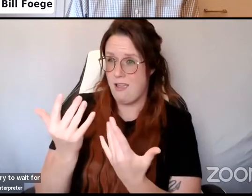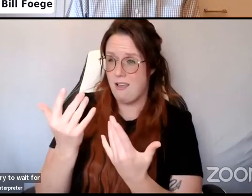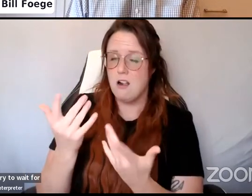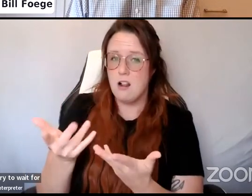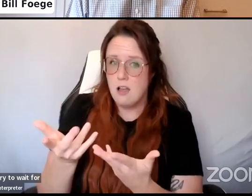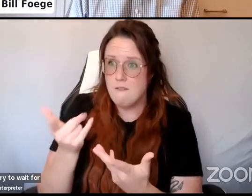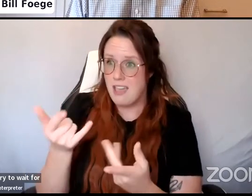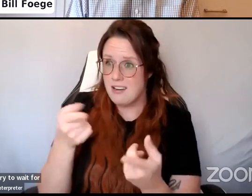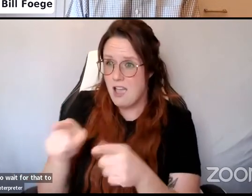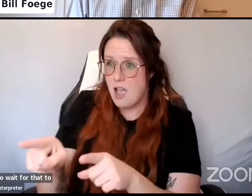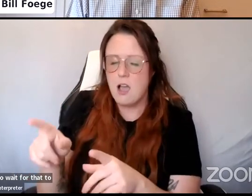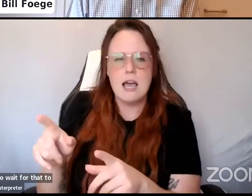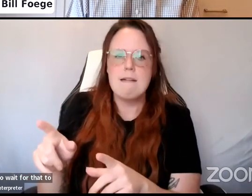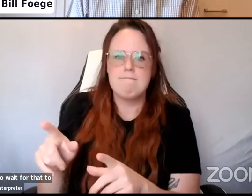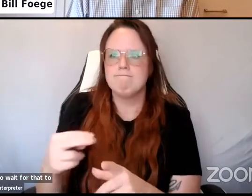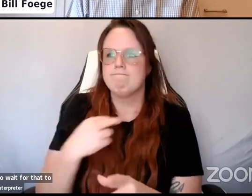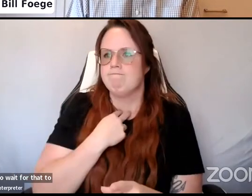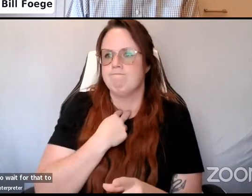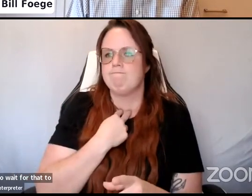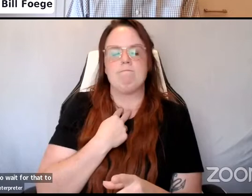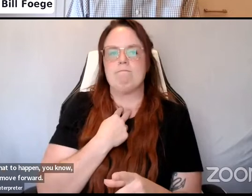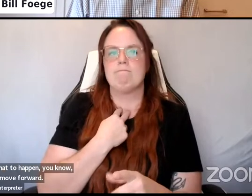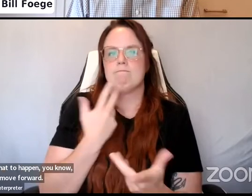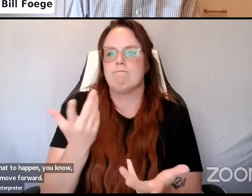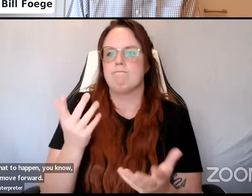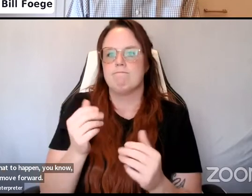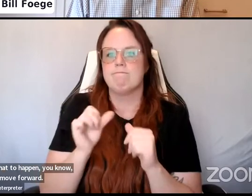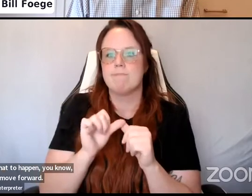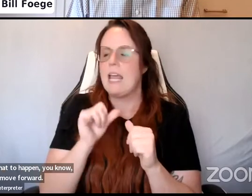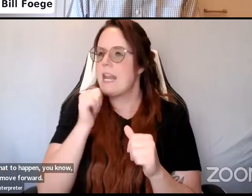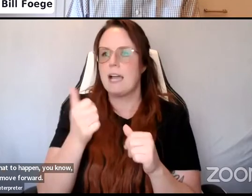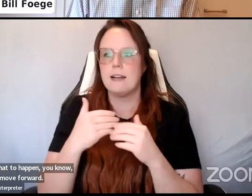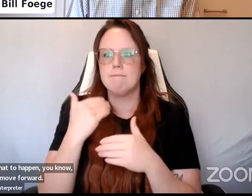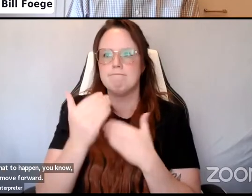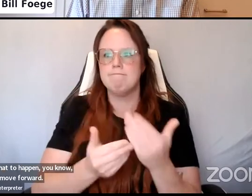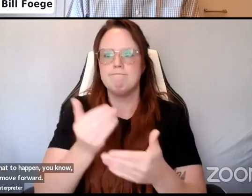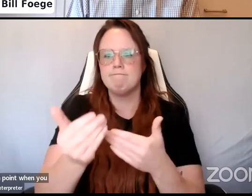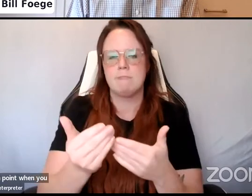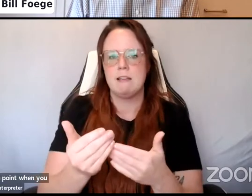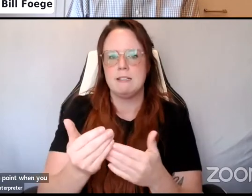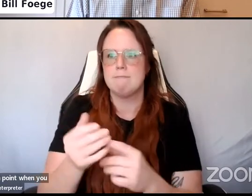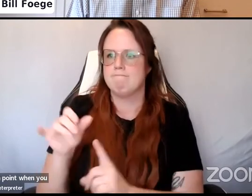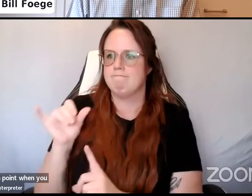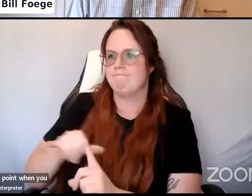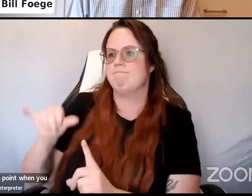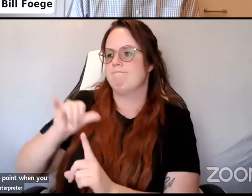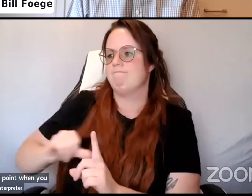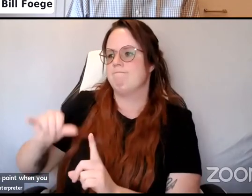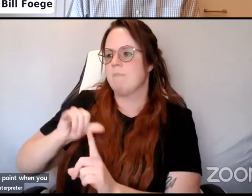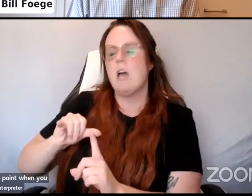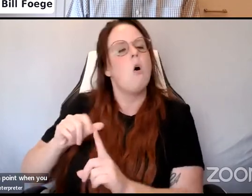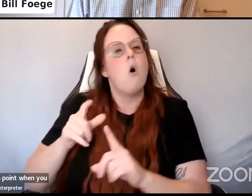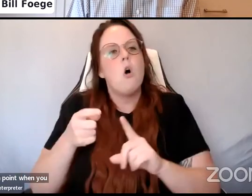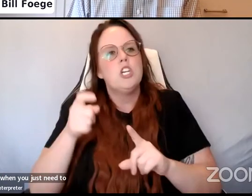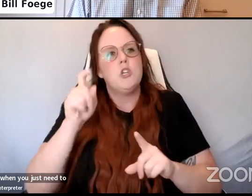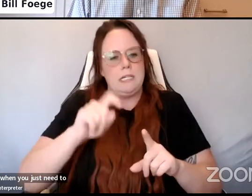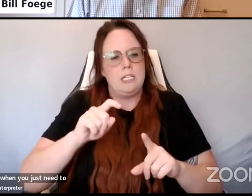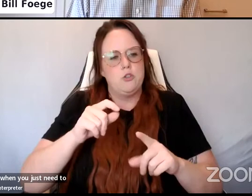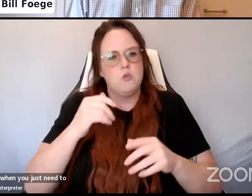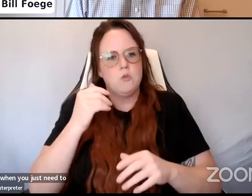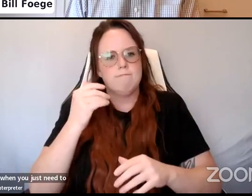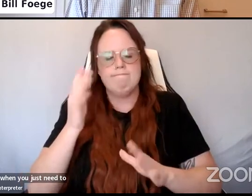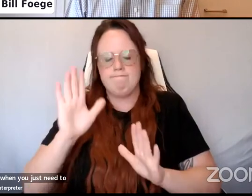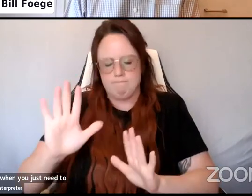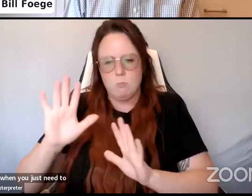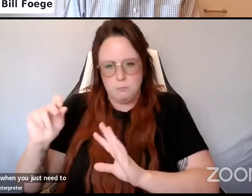you'll get stuck and not move forward so there's always a certain point when you just need to keep moving forward understanding that if